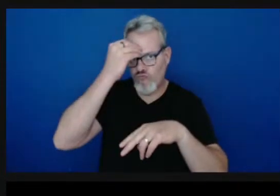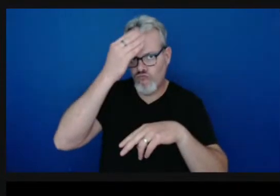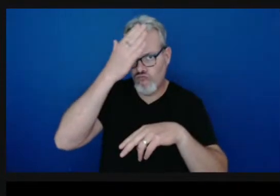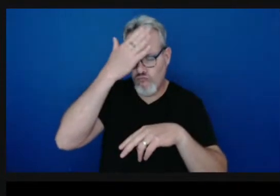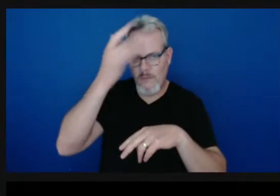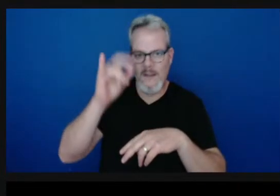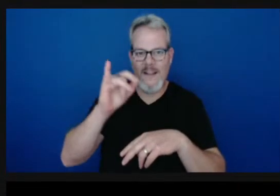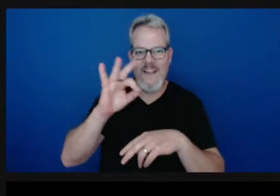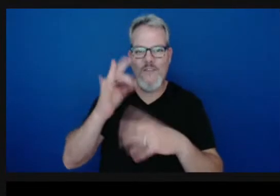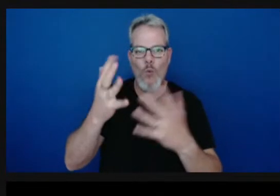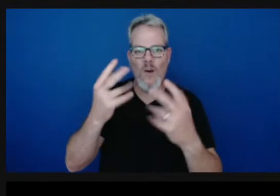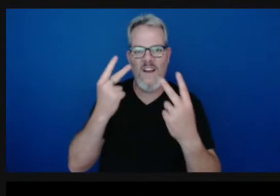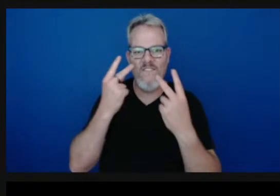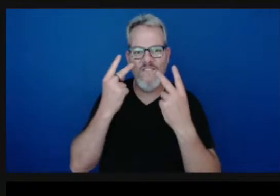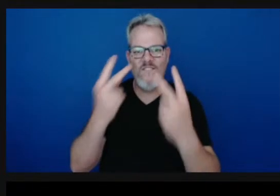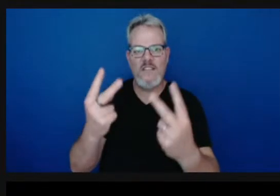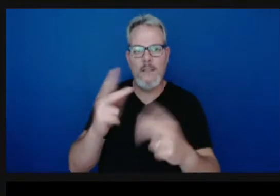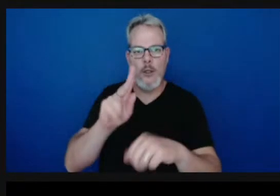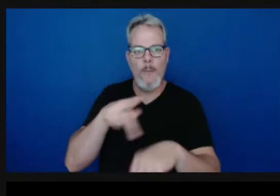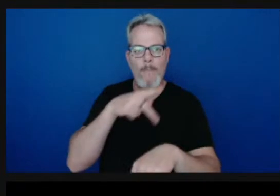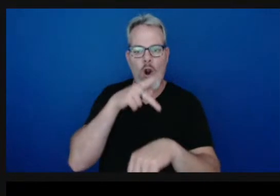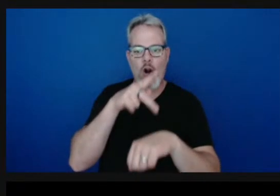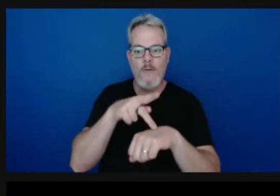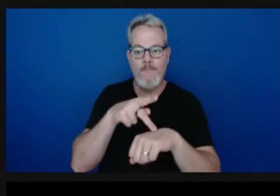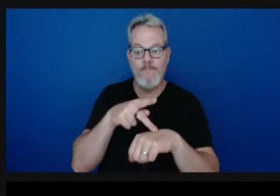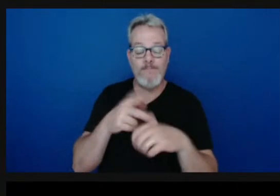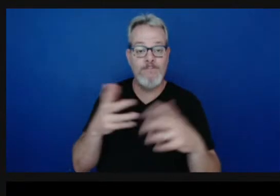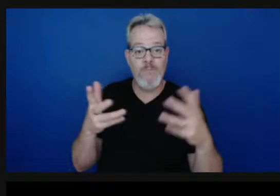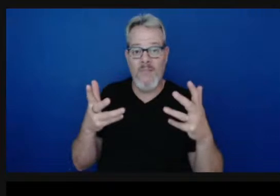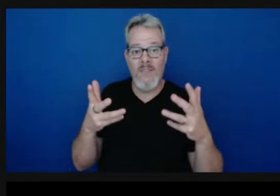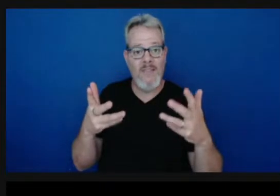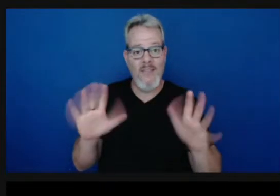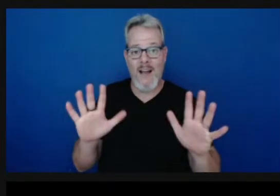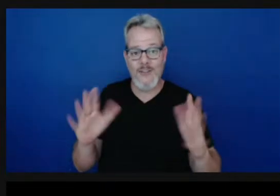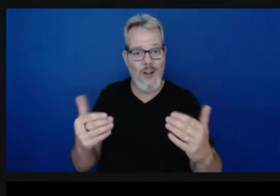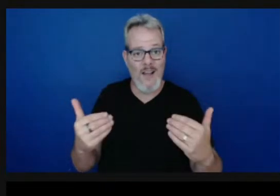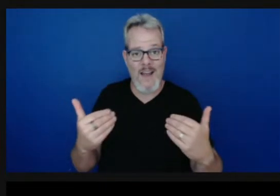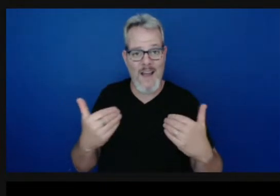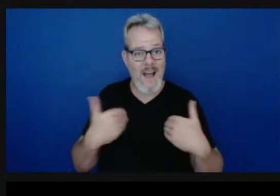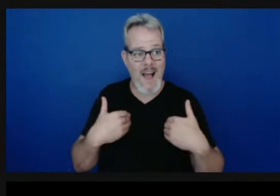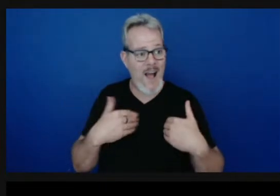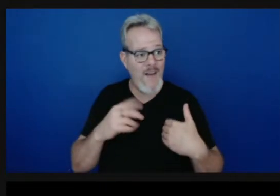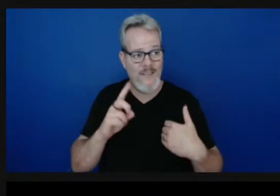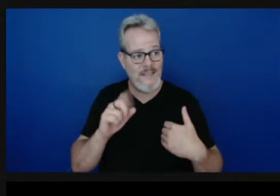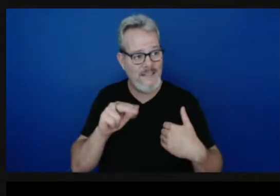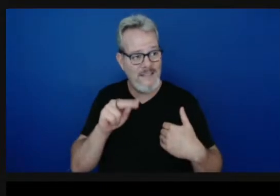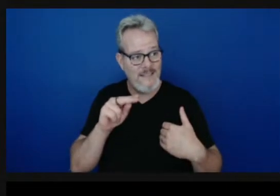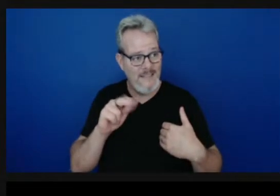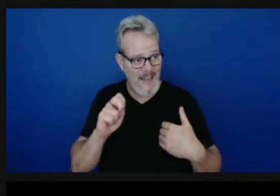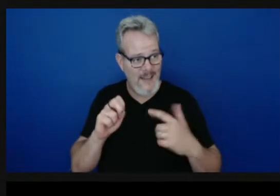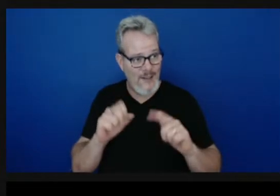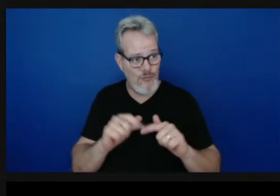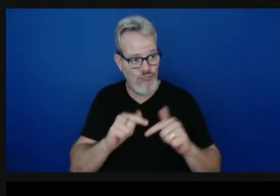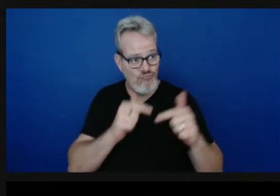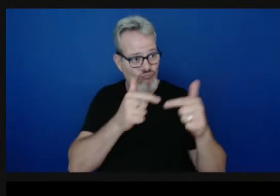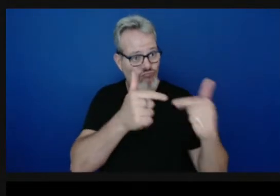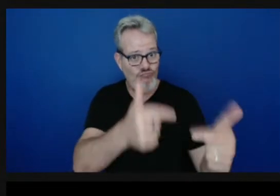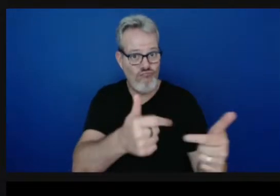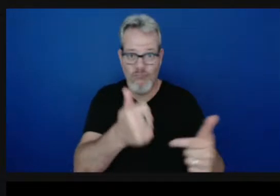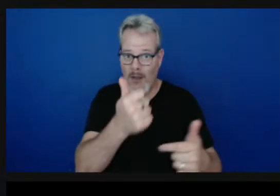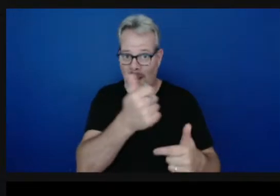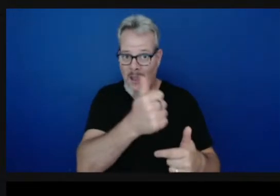And that is all I've got today, Dane. So transition to any questions or